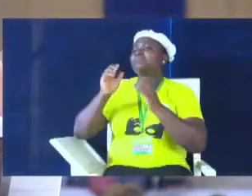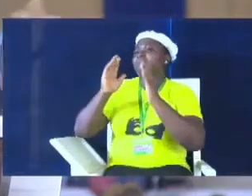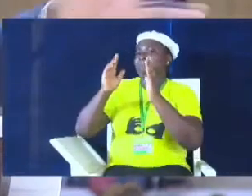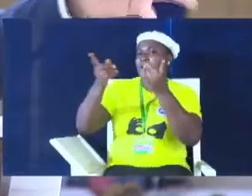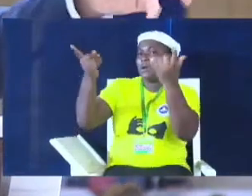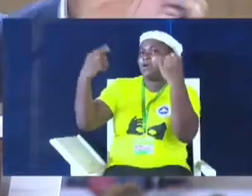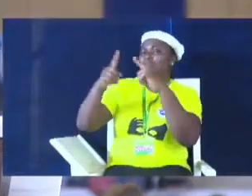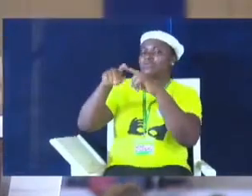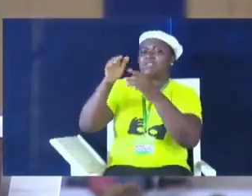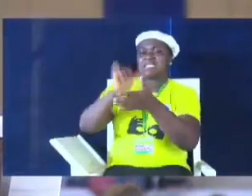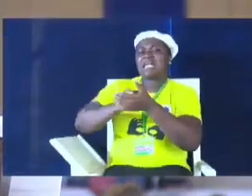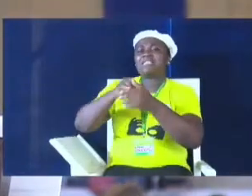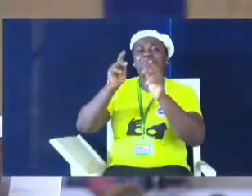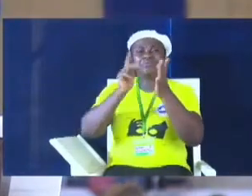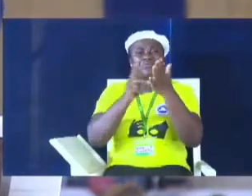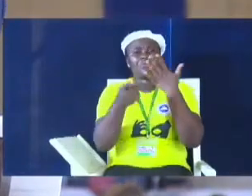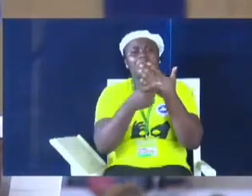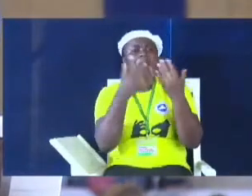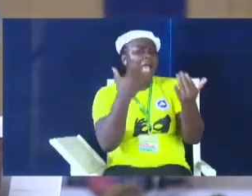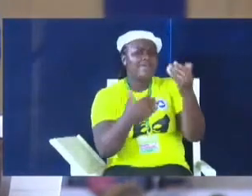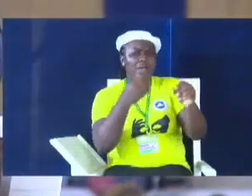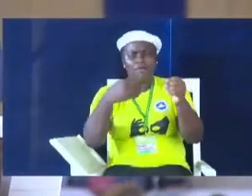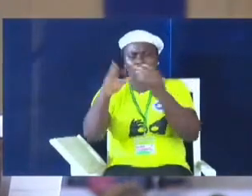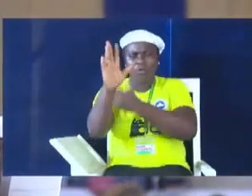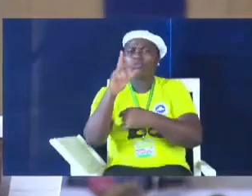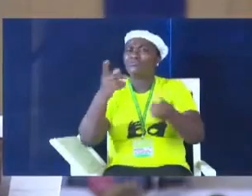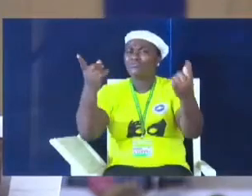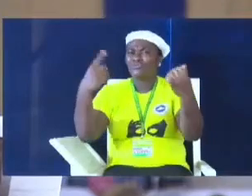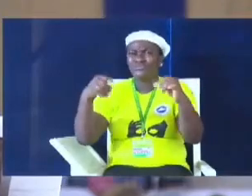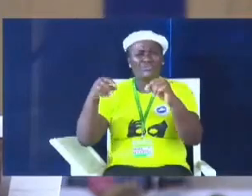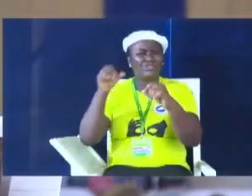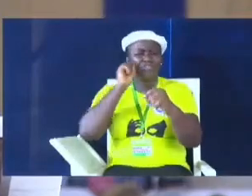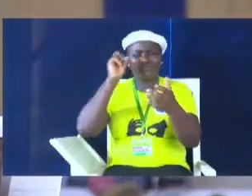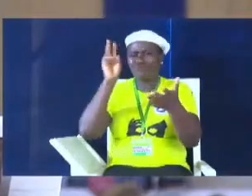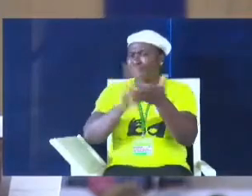night. And the fire of God picked her up and she was on the floor.